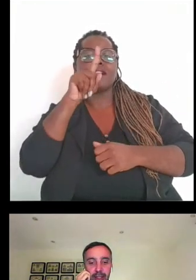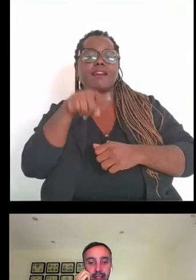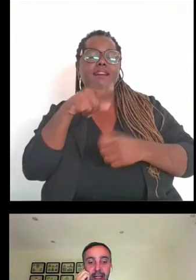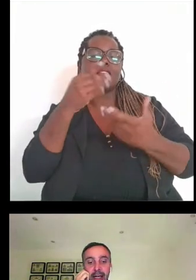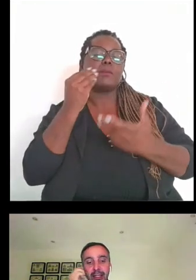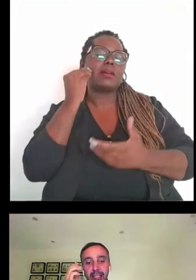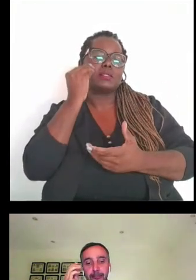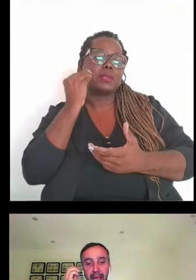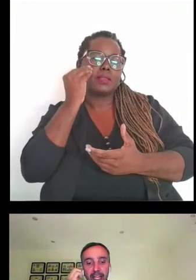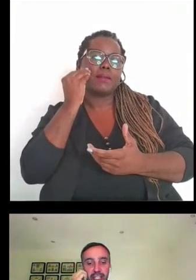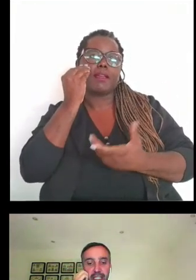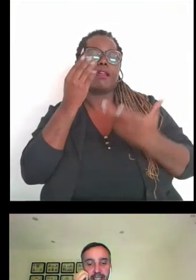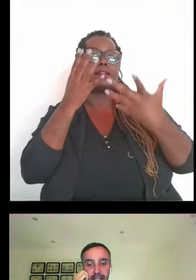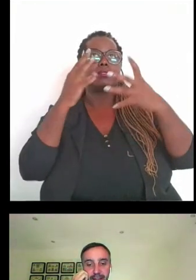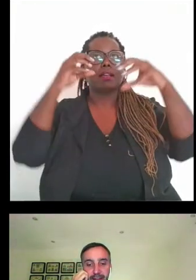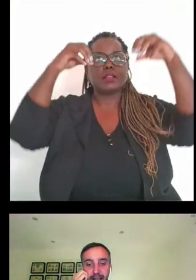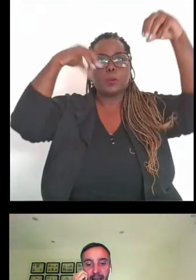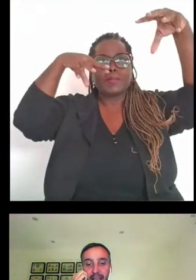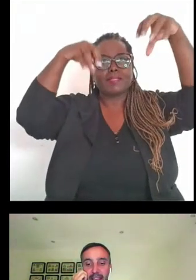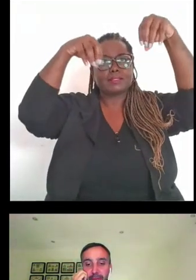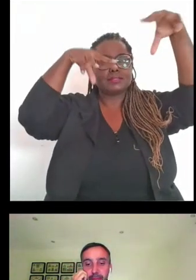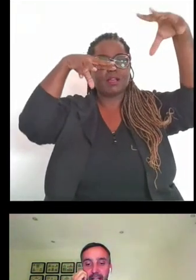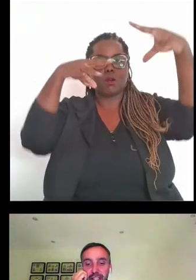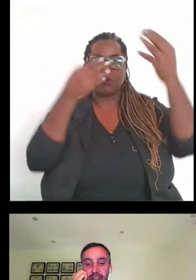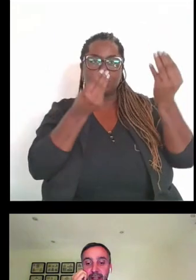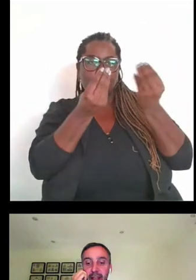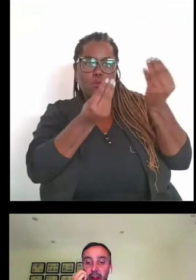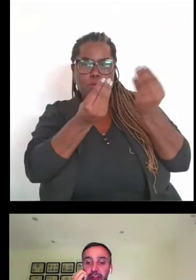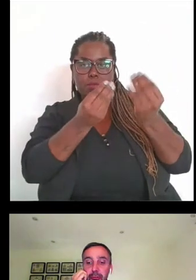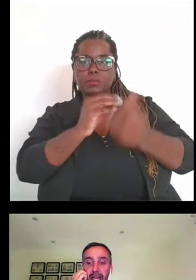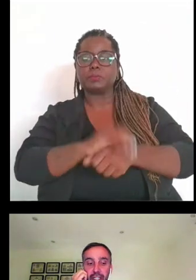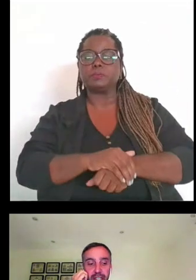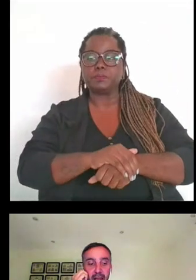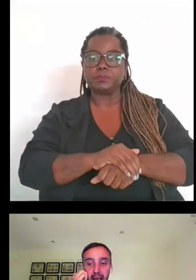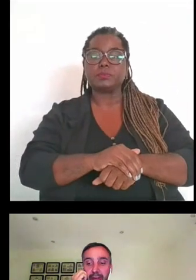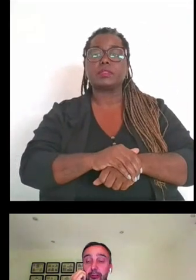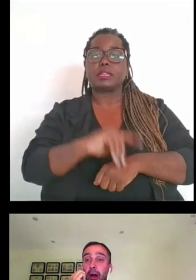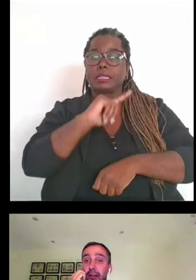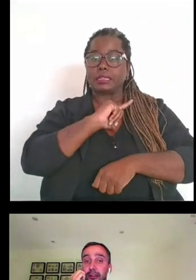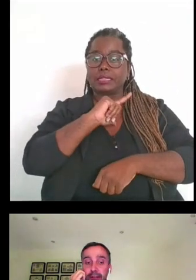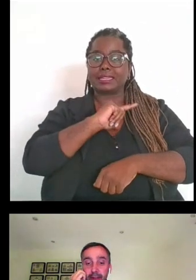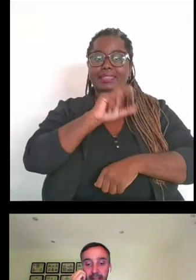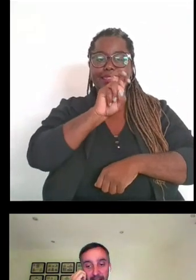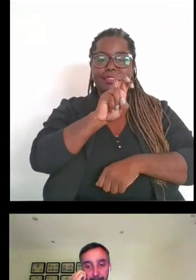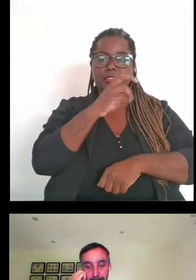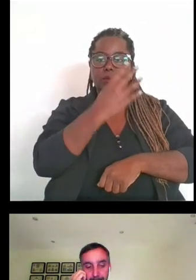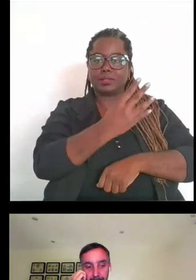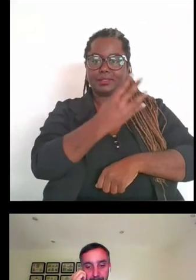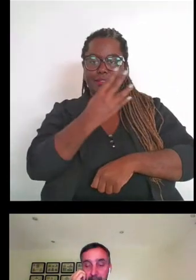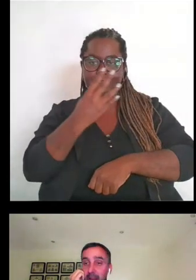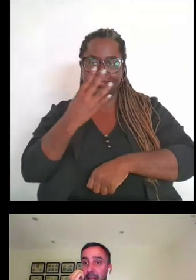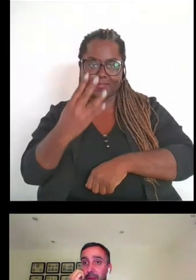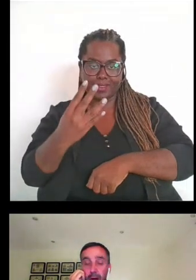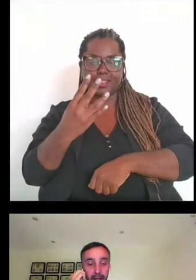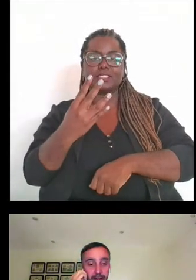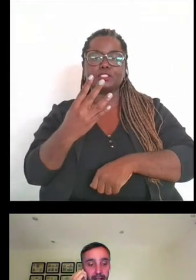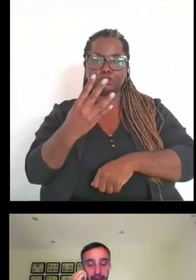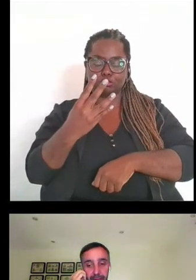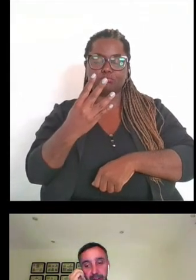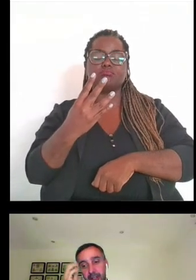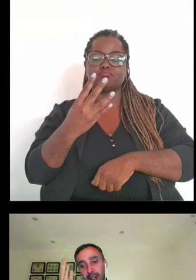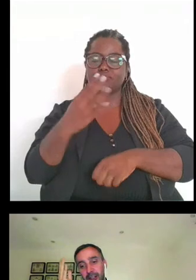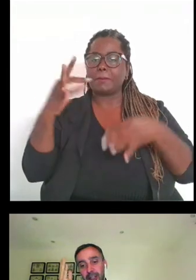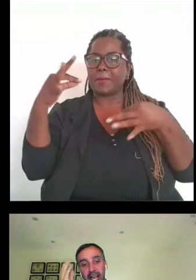Pages the page details even manages not to mention 10th Wagner's name and